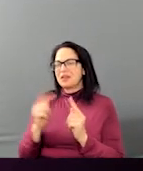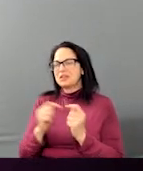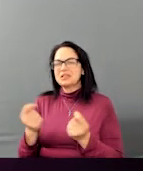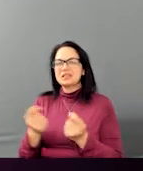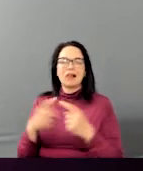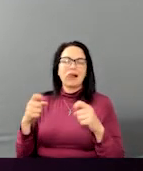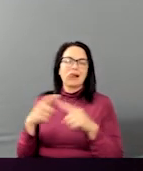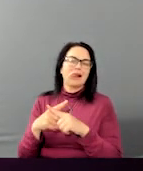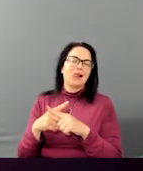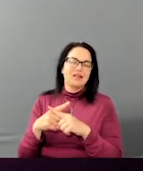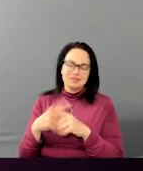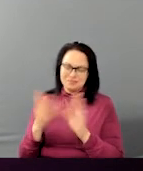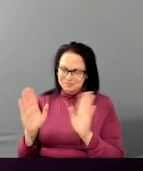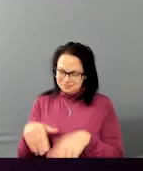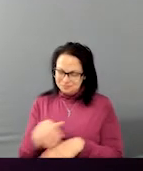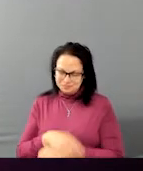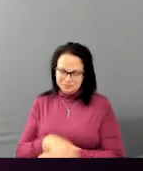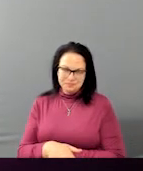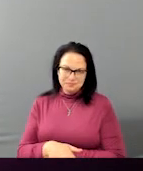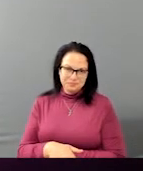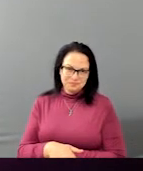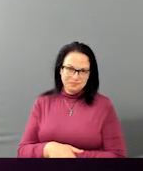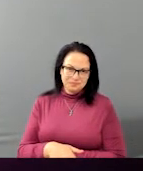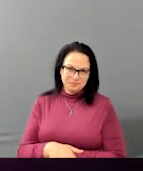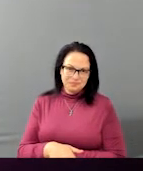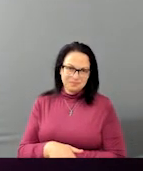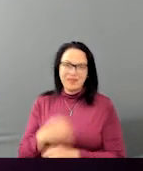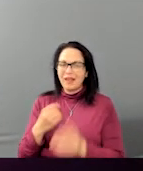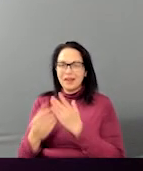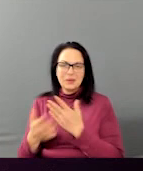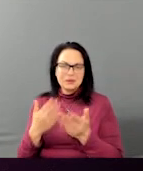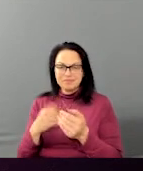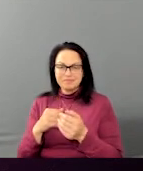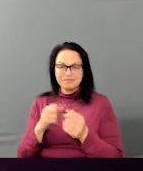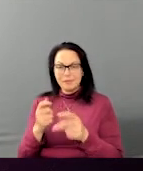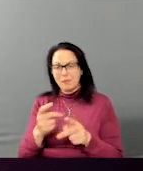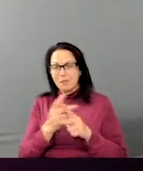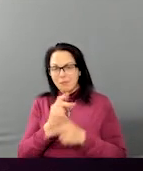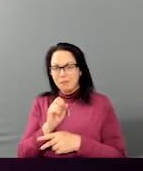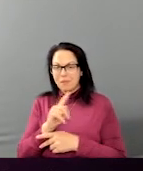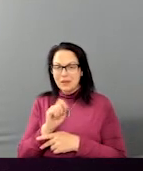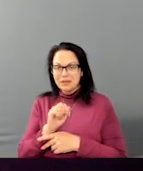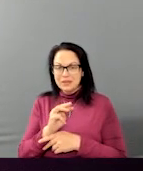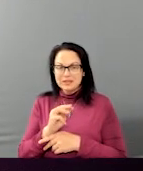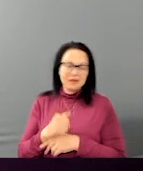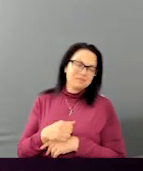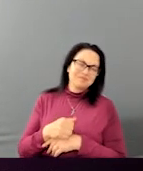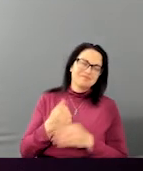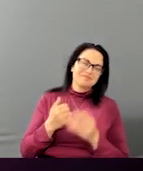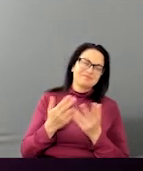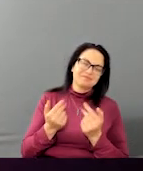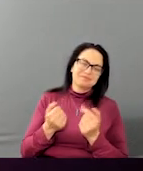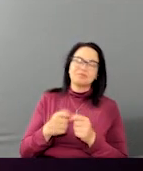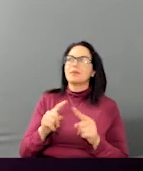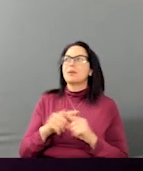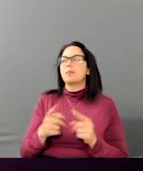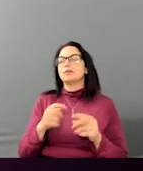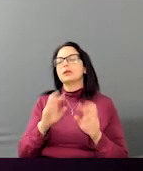And so that's how that works in Enzyme. But if we're looking at React testing